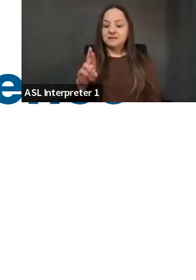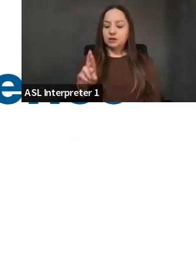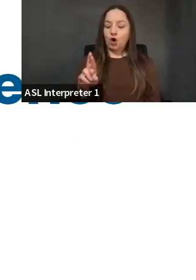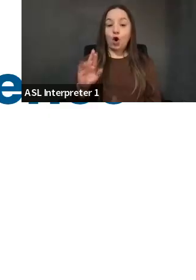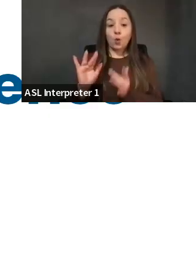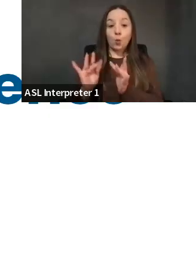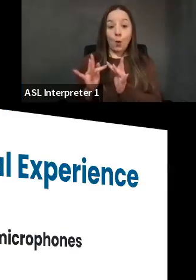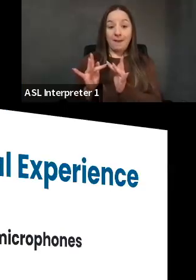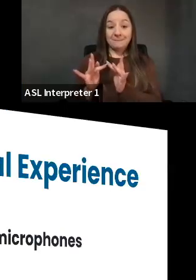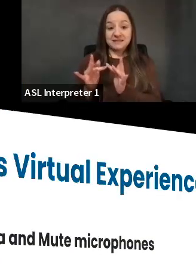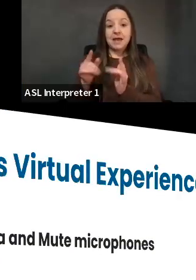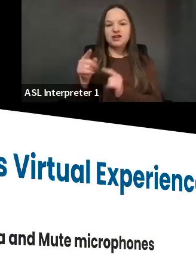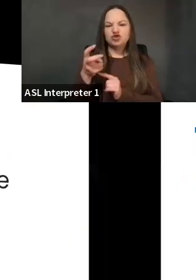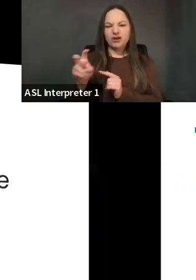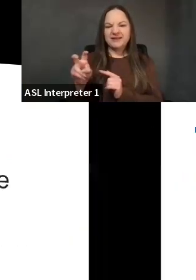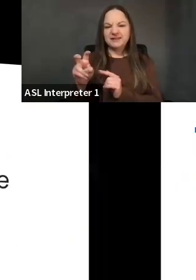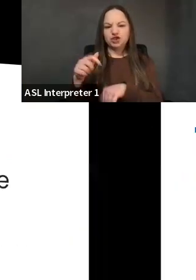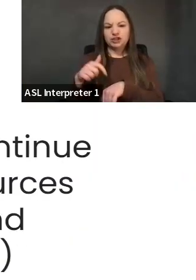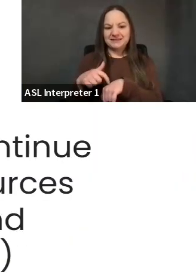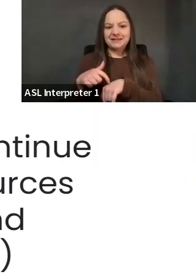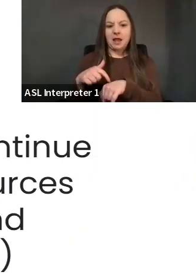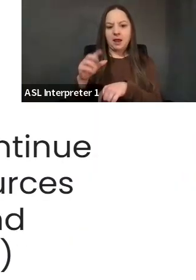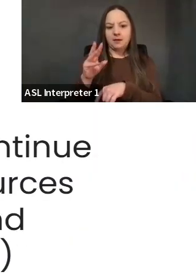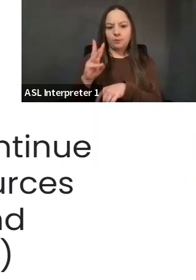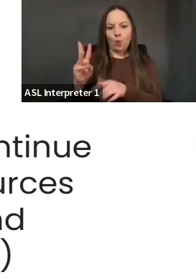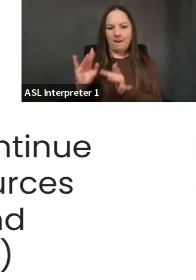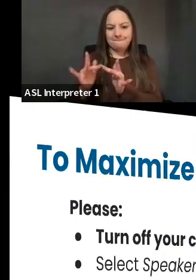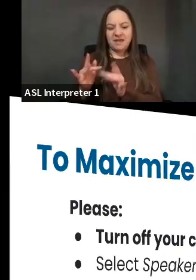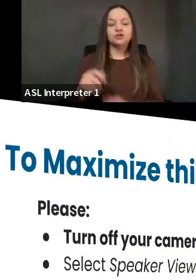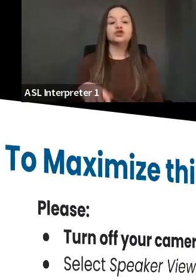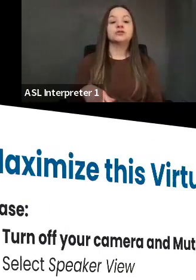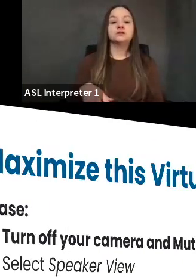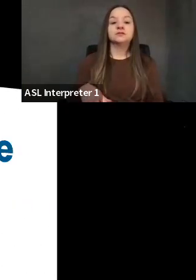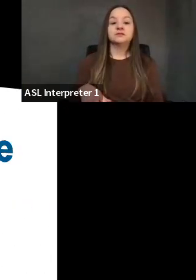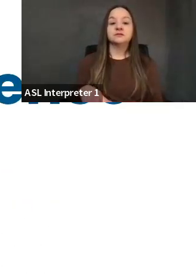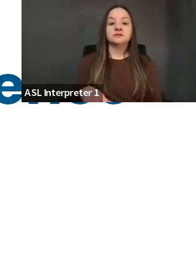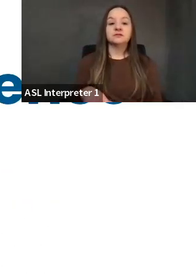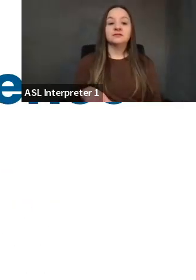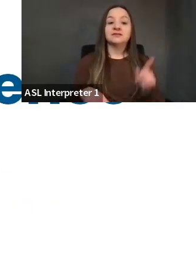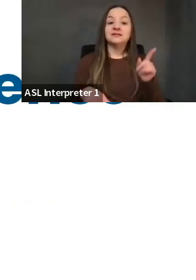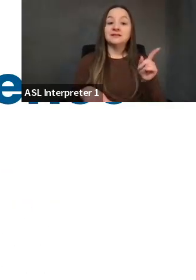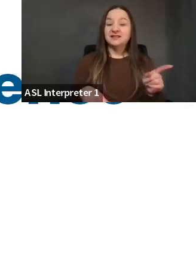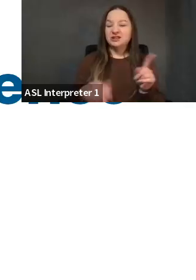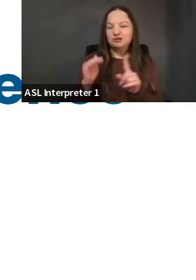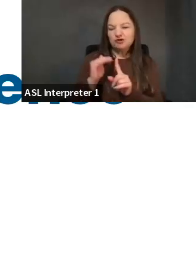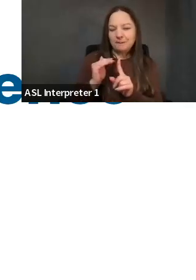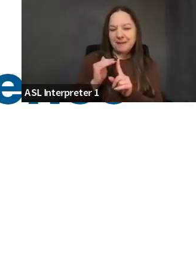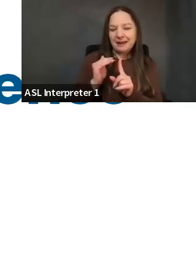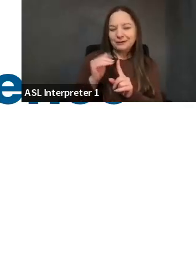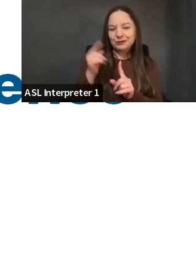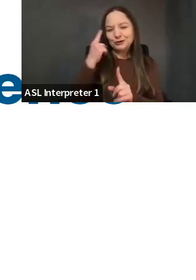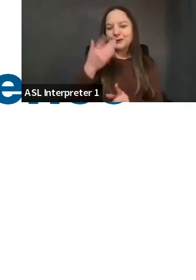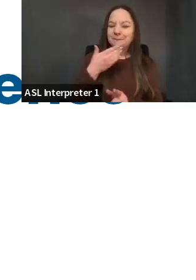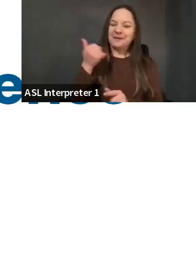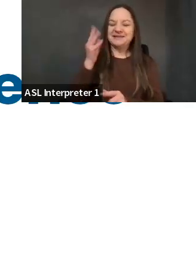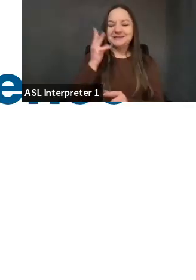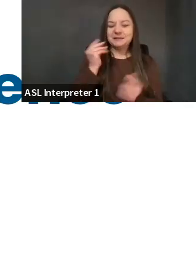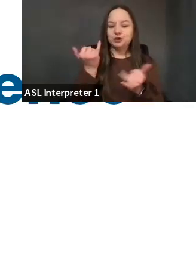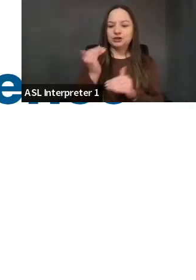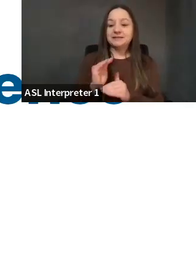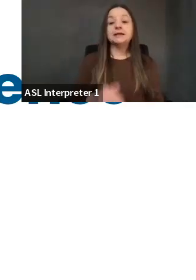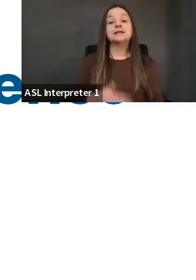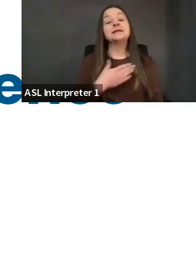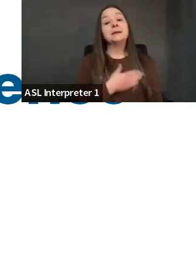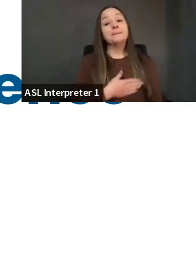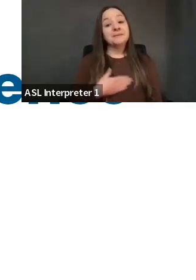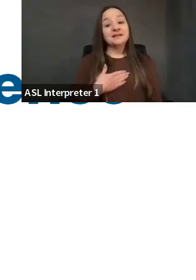page. To maximize the virtual experience this evening, here are some housekeeping reminders. Please make sure to